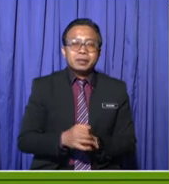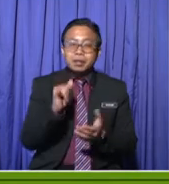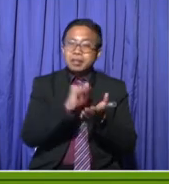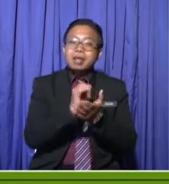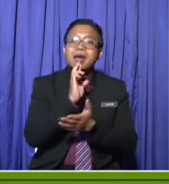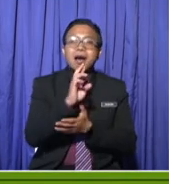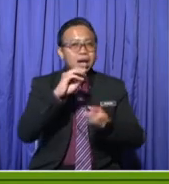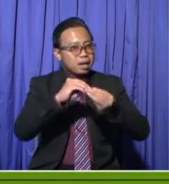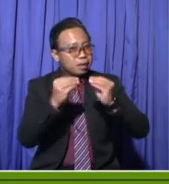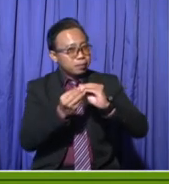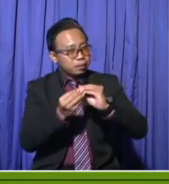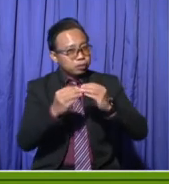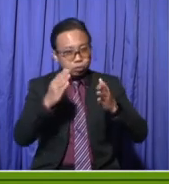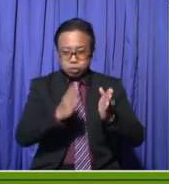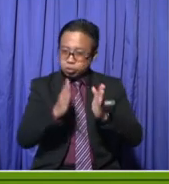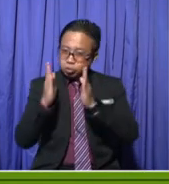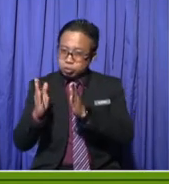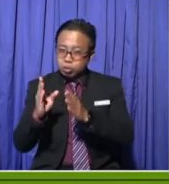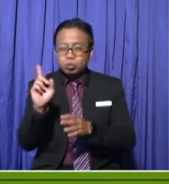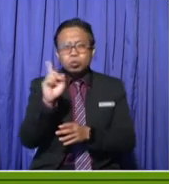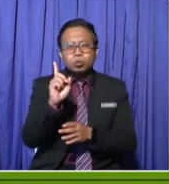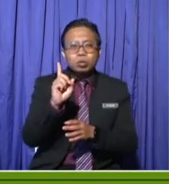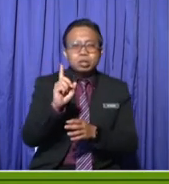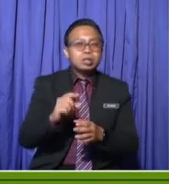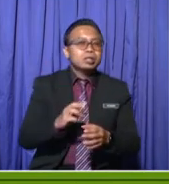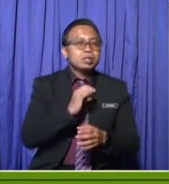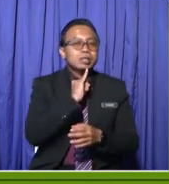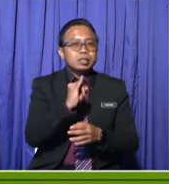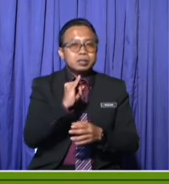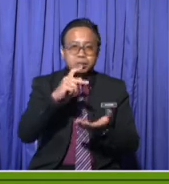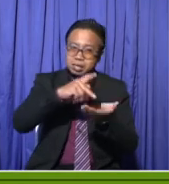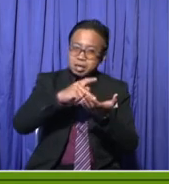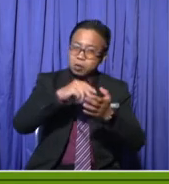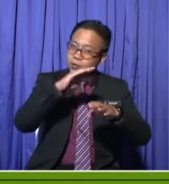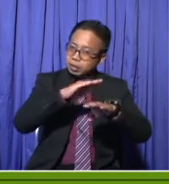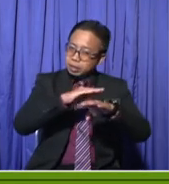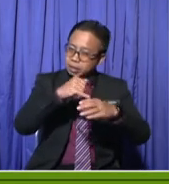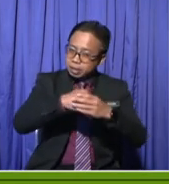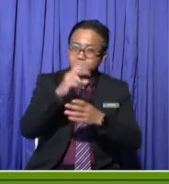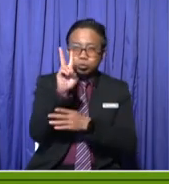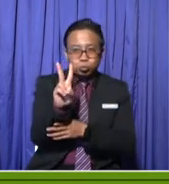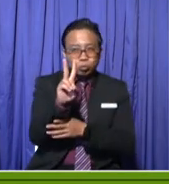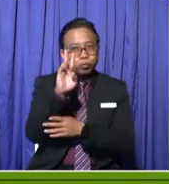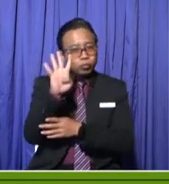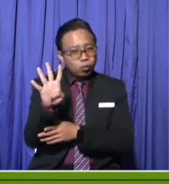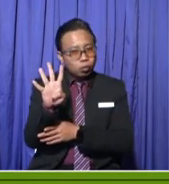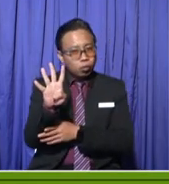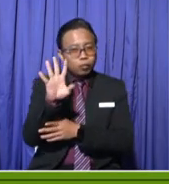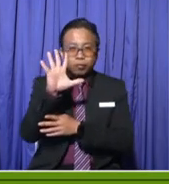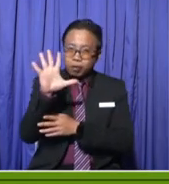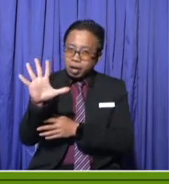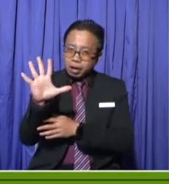There are number sequence which is count back in 2s, 4s,